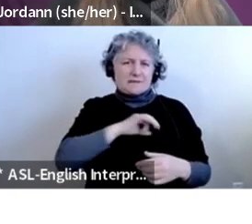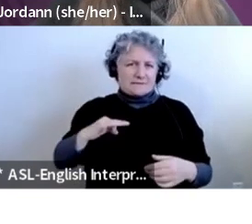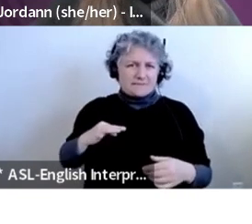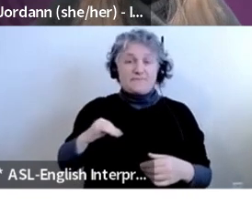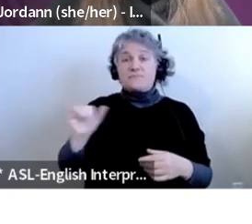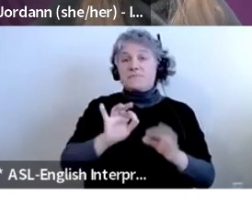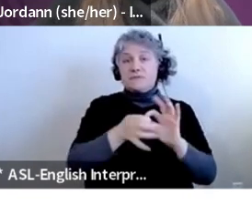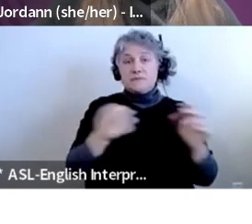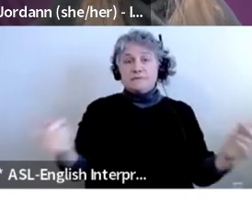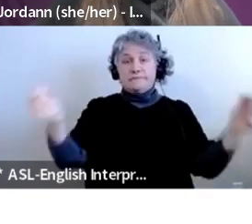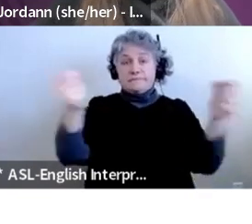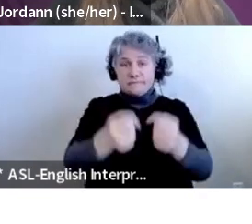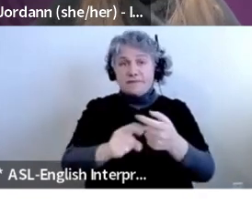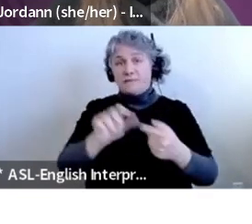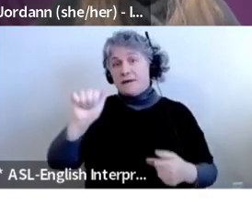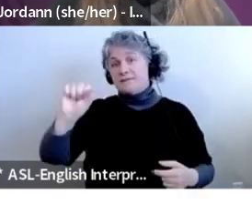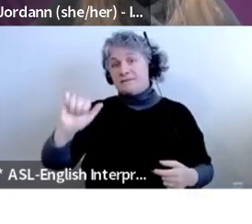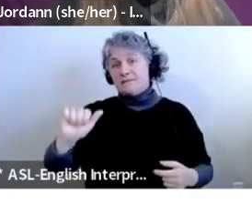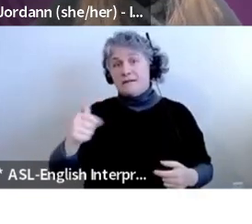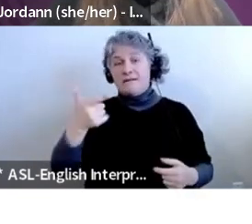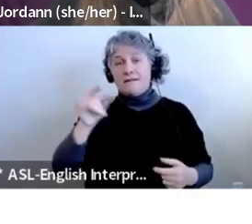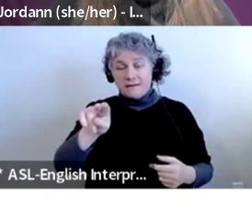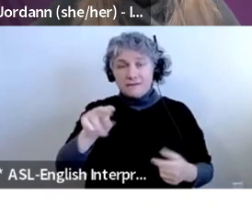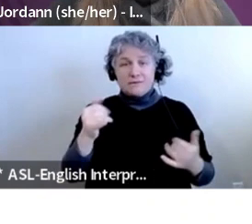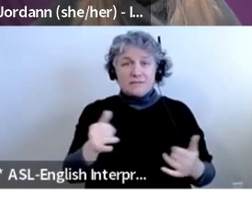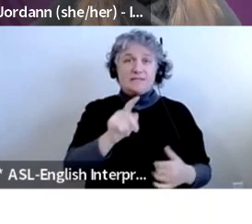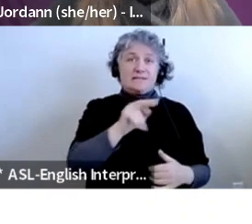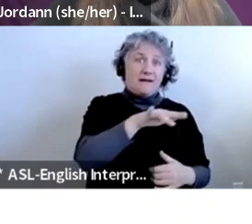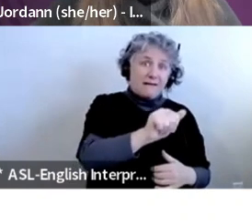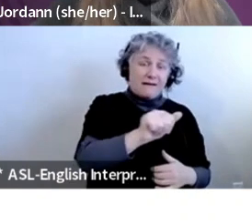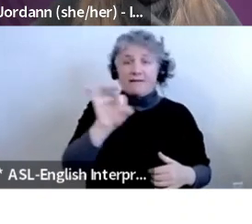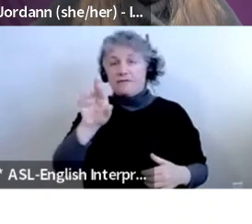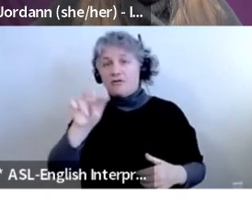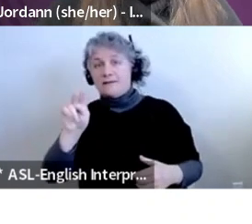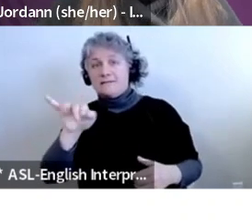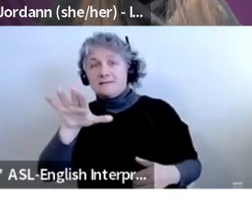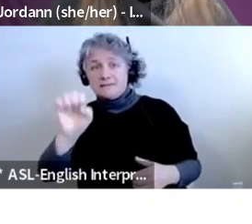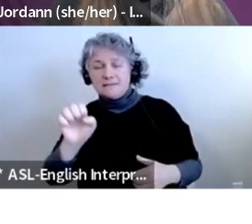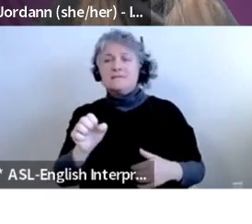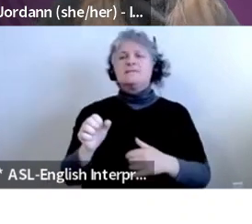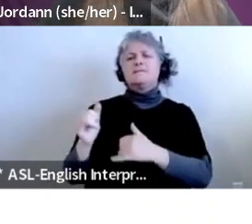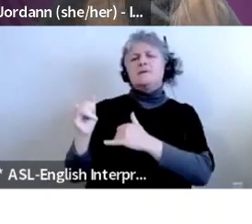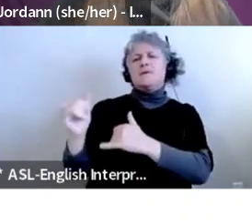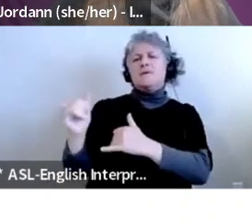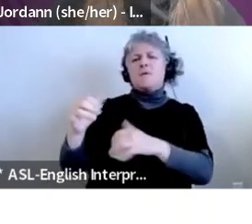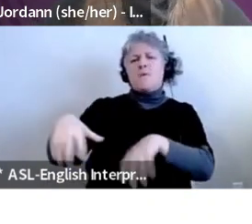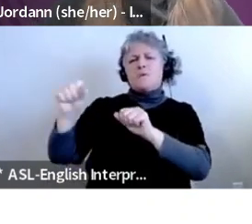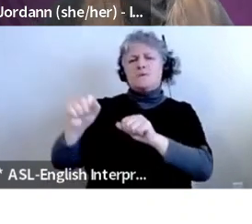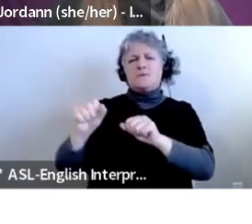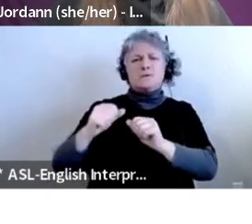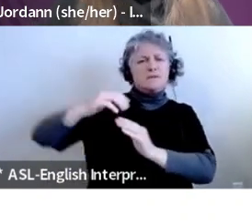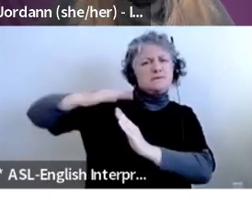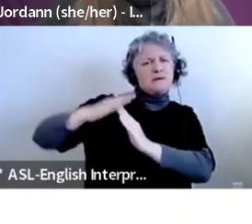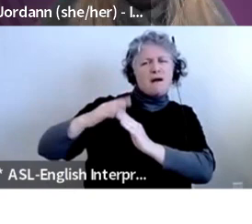ASL interpreters from Assign today. Their names are Tanya and Francine. We've made them co-hosts. They should be towards the top of your screen, so you can